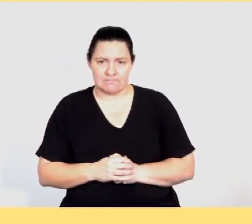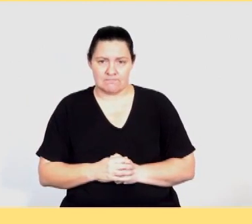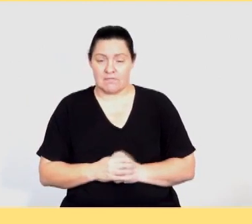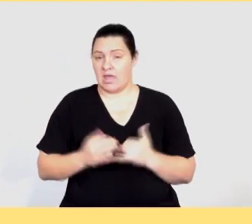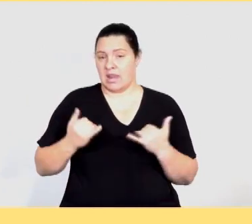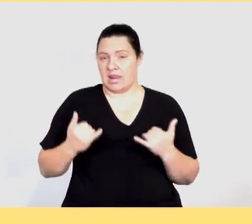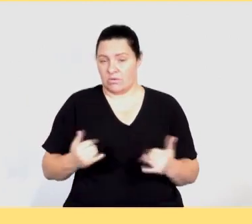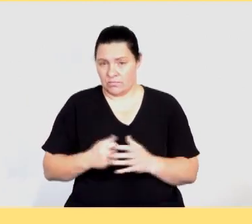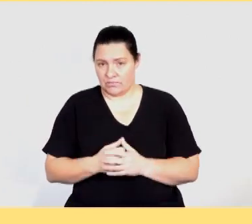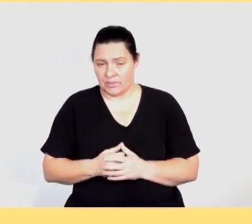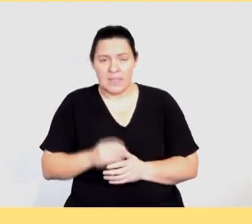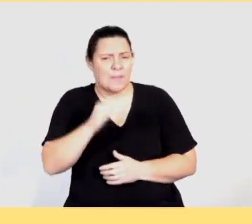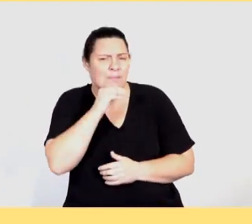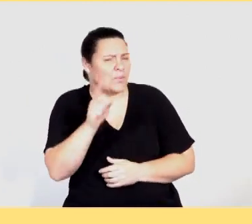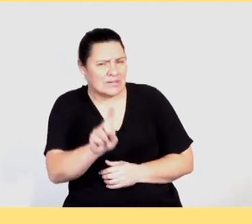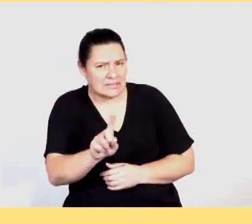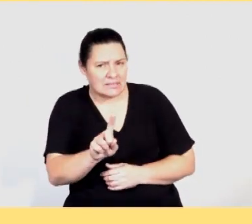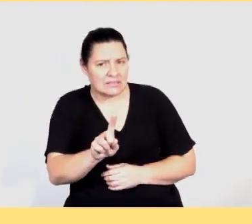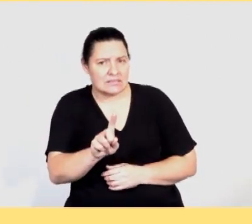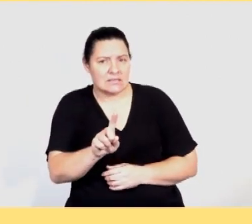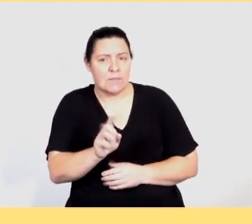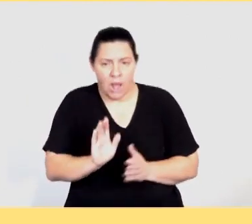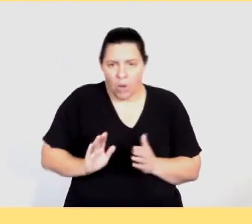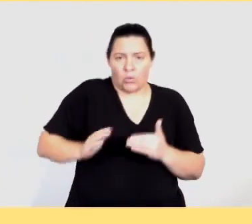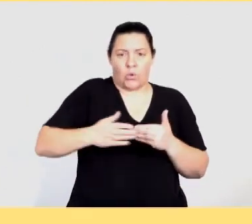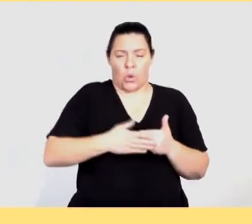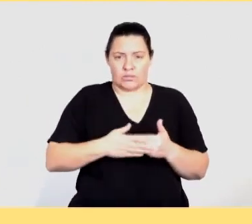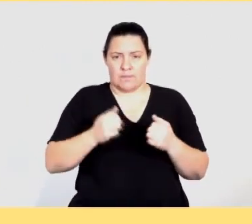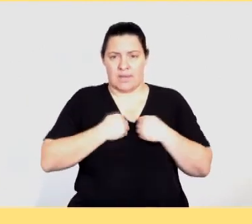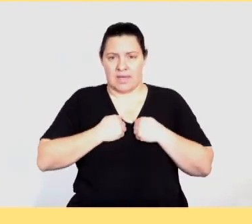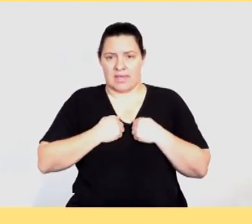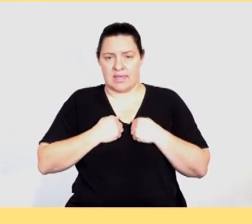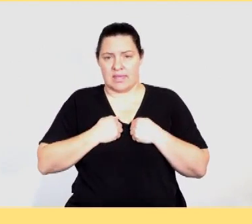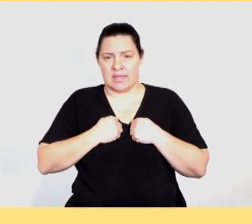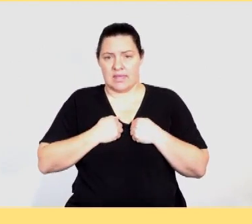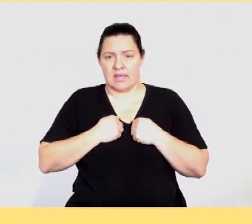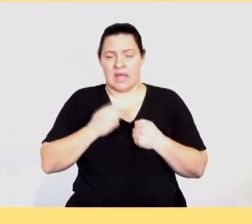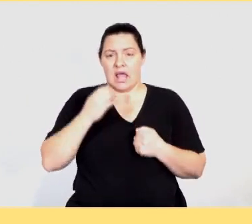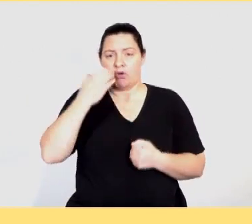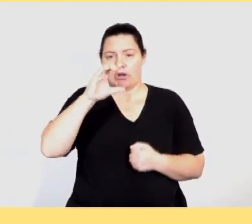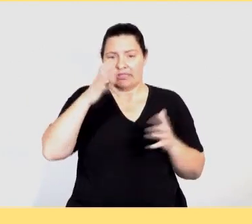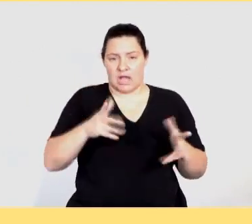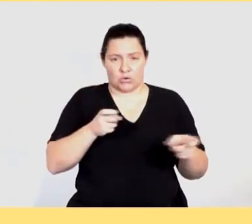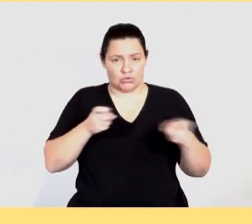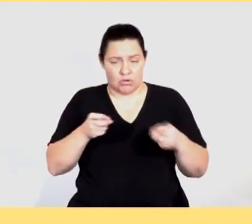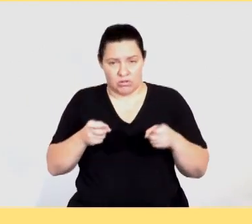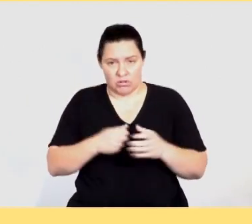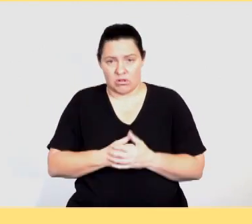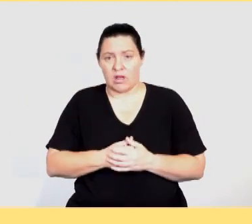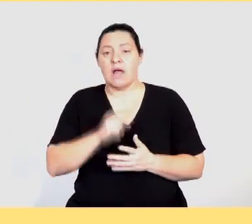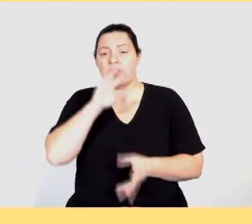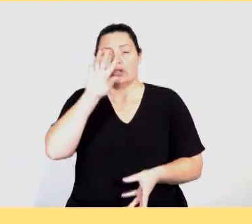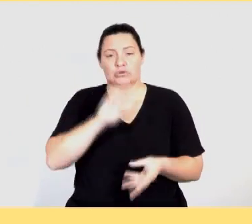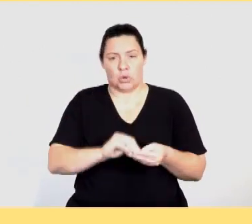82,200. Now, that means when I am to close off my creditors